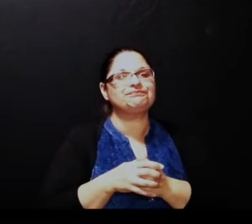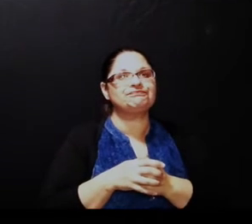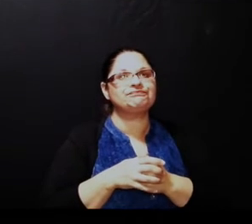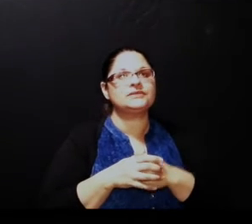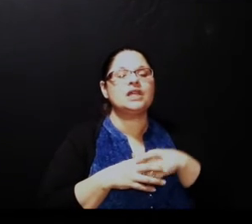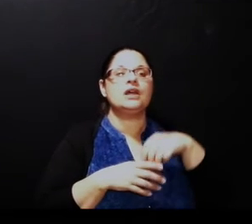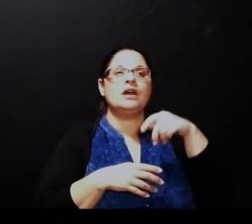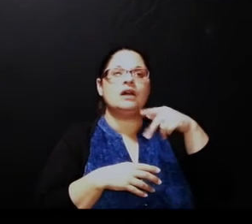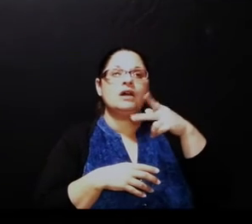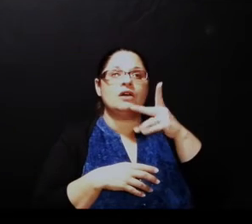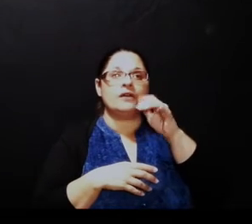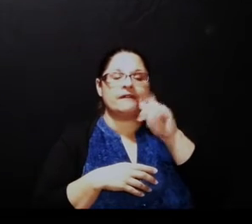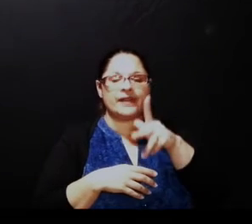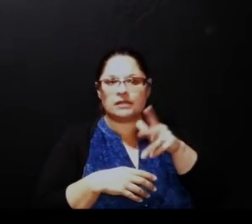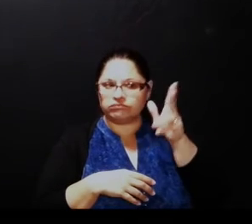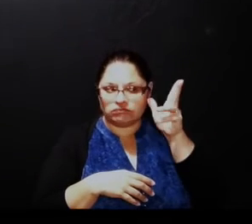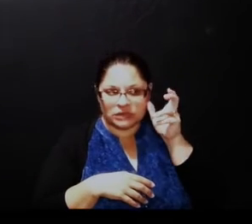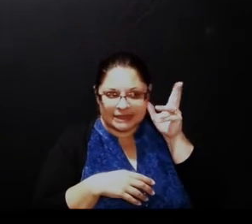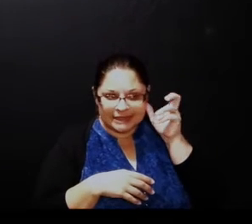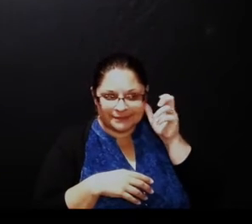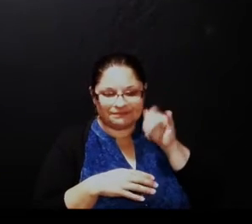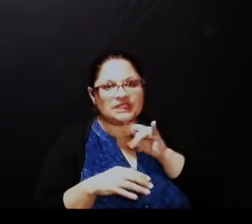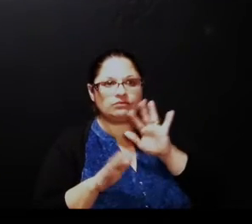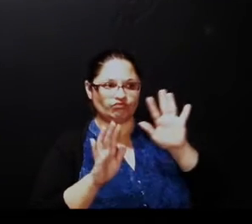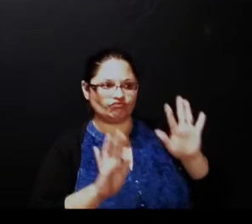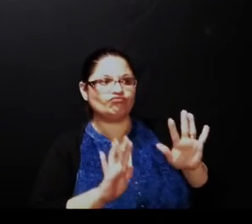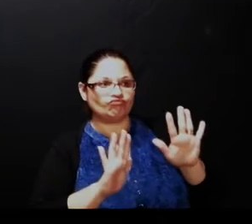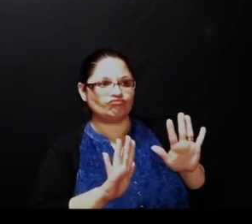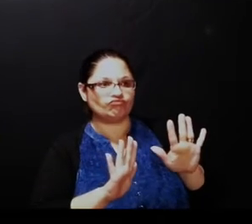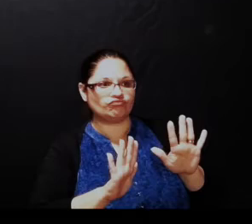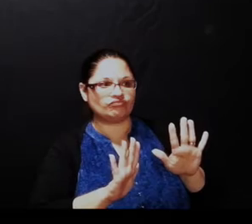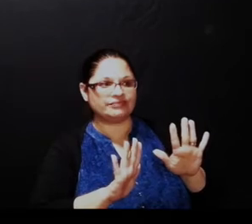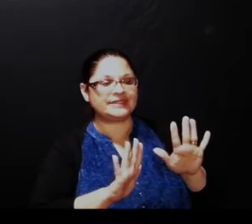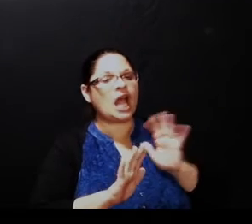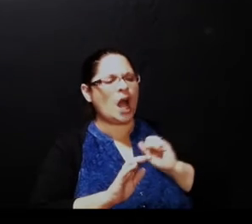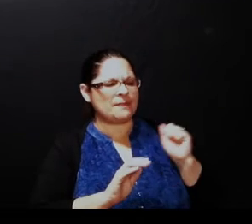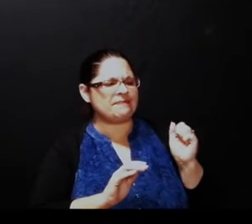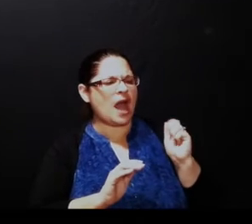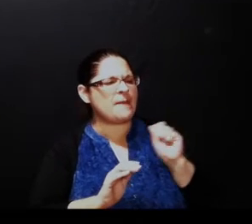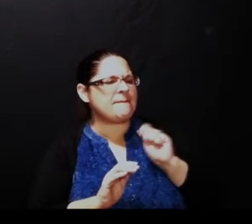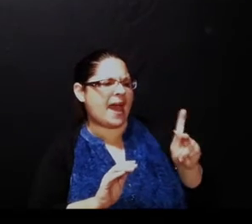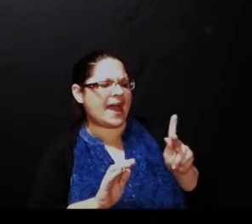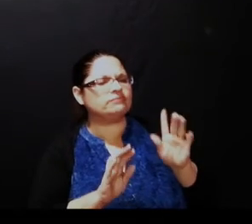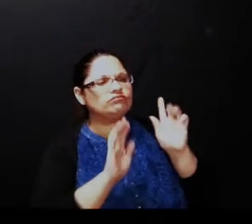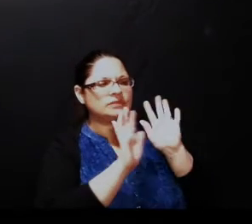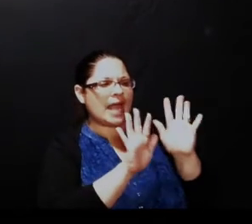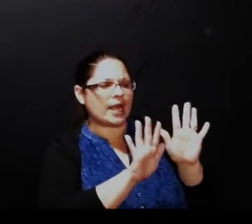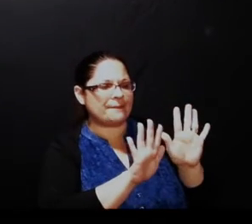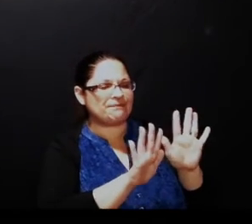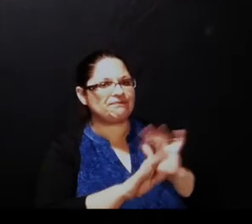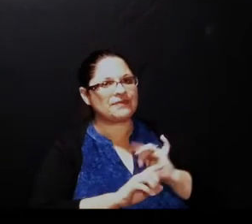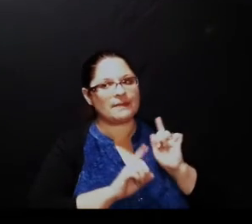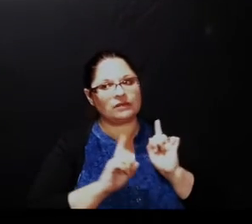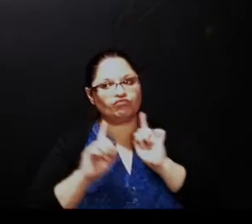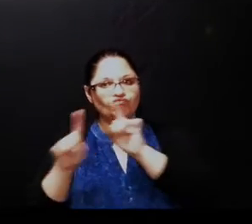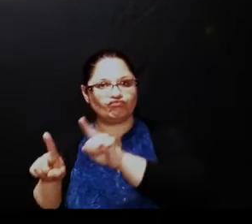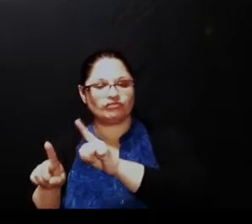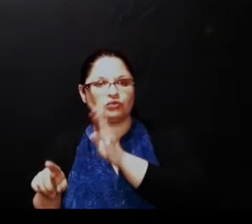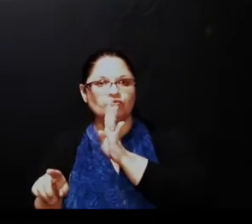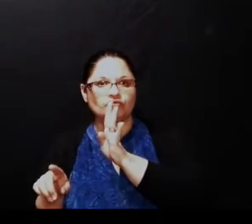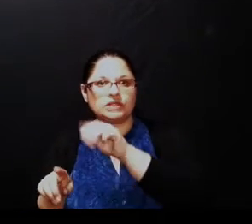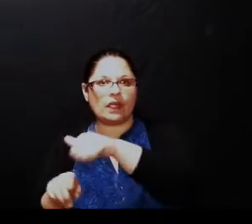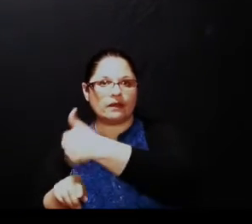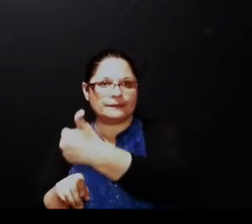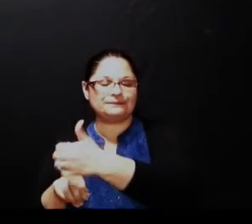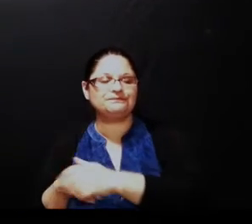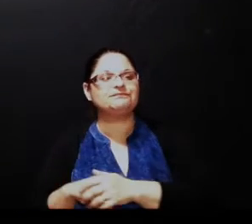Philip heard their request to see Jesus, he said, hang right there. Stay where you are. Let me go up the chain of